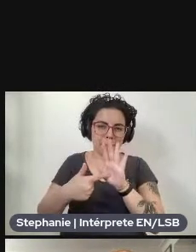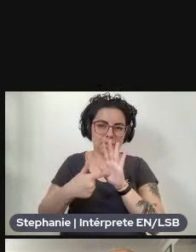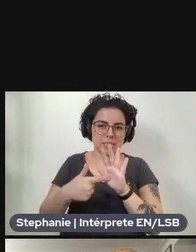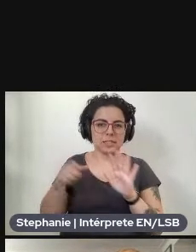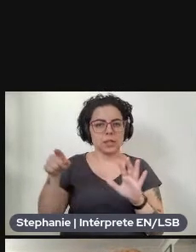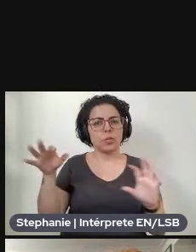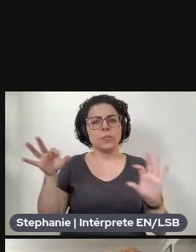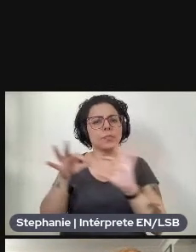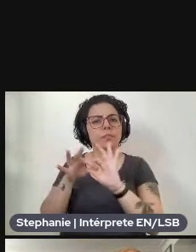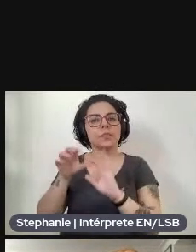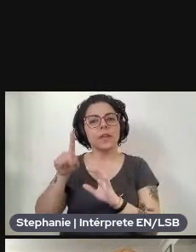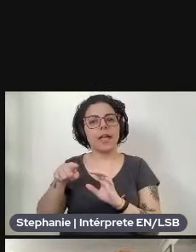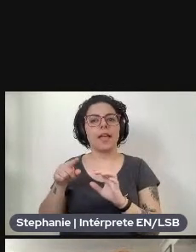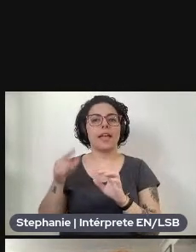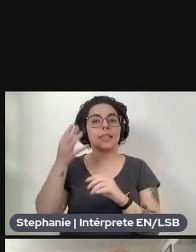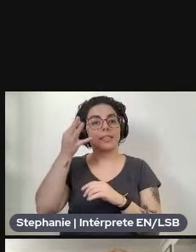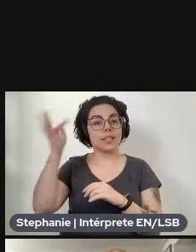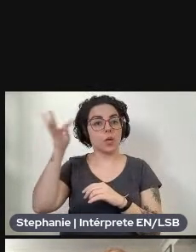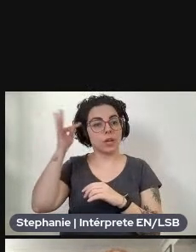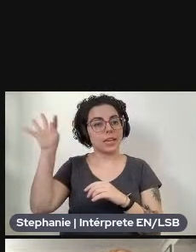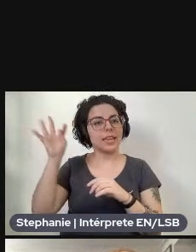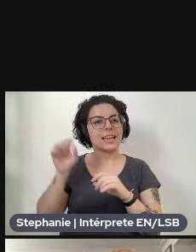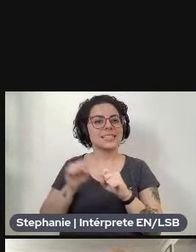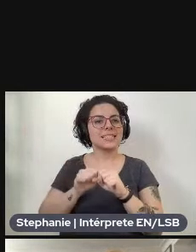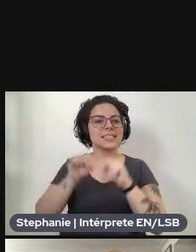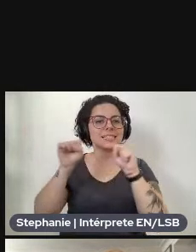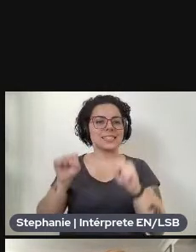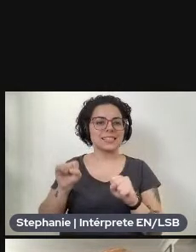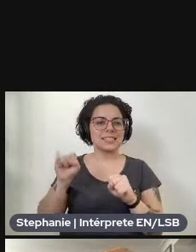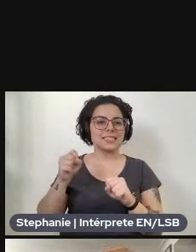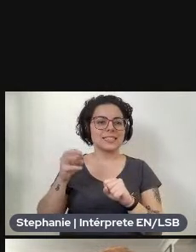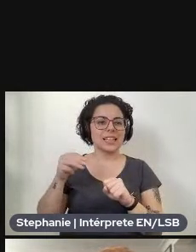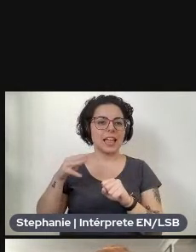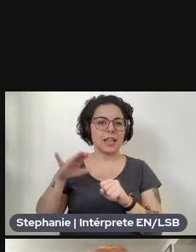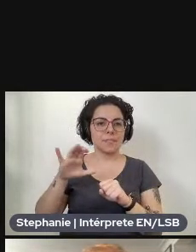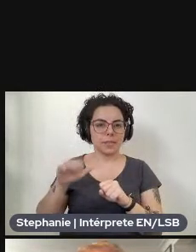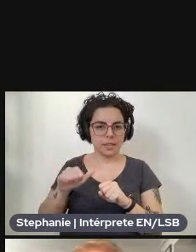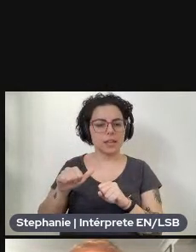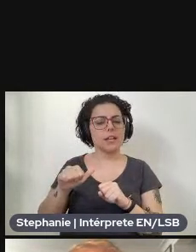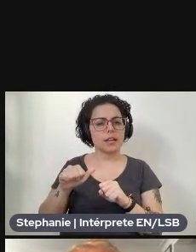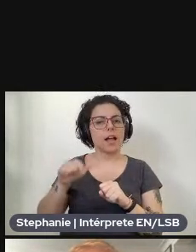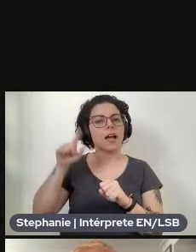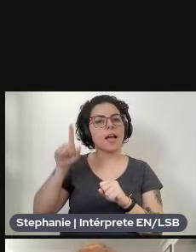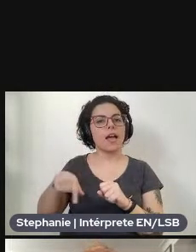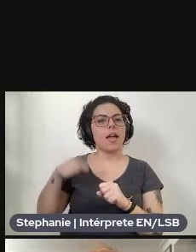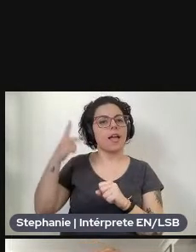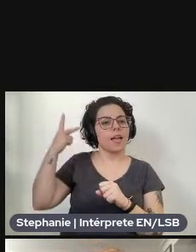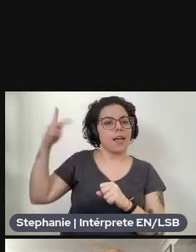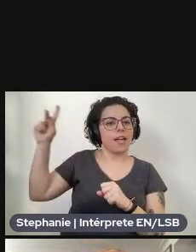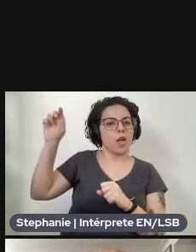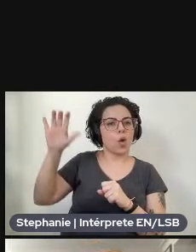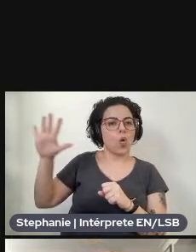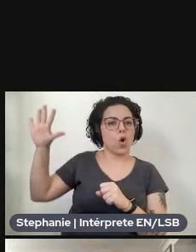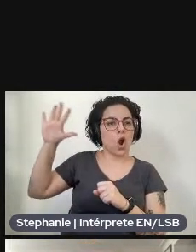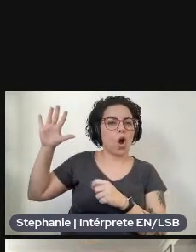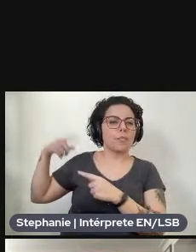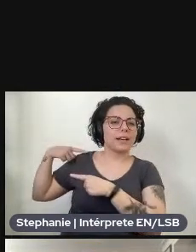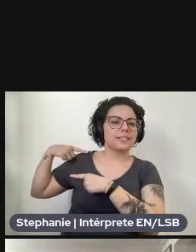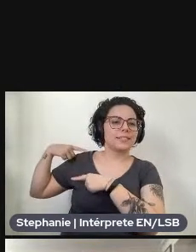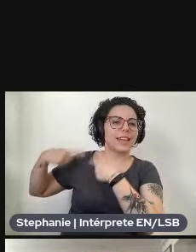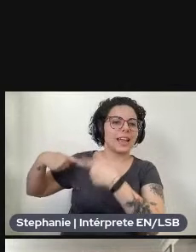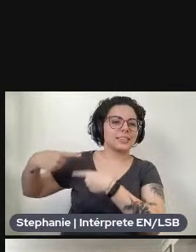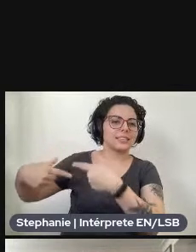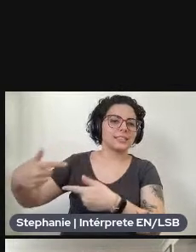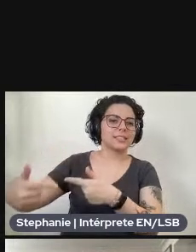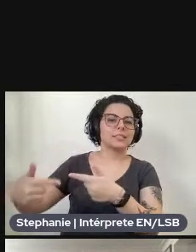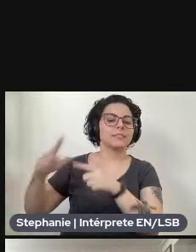based, systemic theory, follows in the European functional tradition. It is largely based